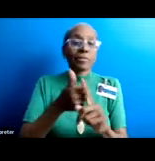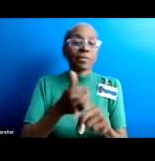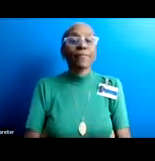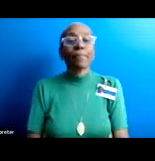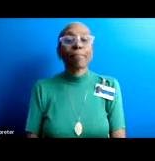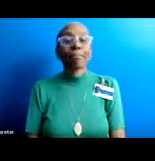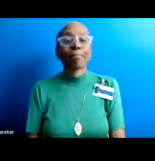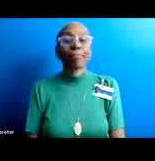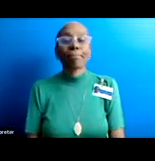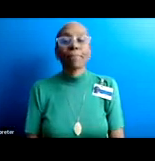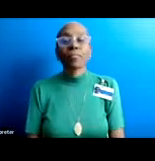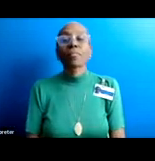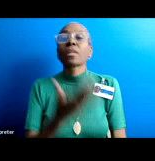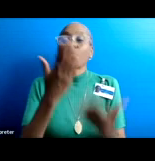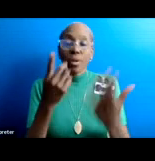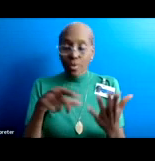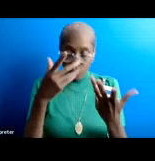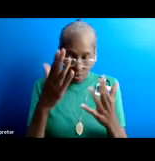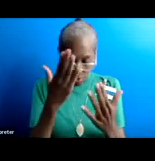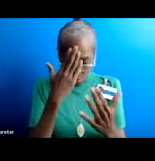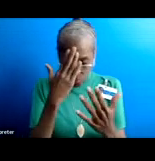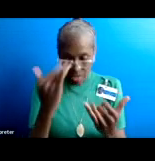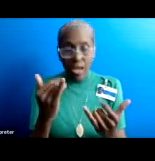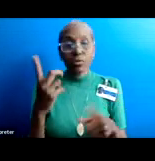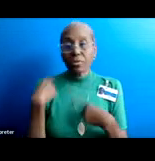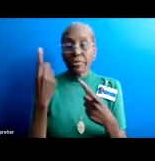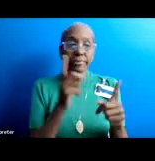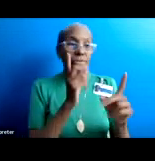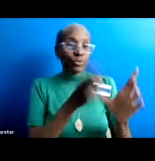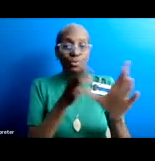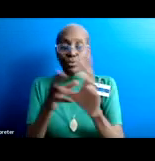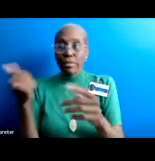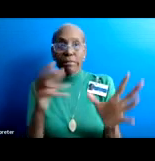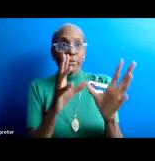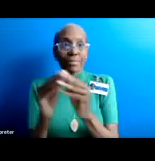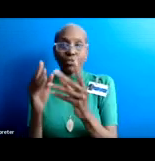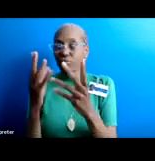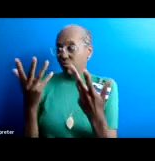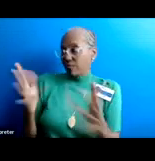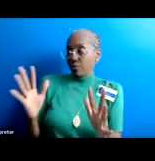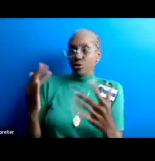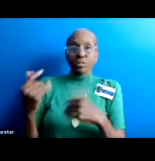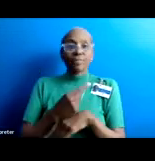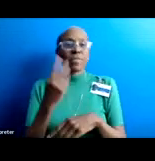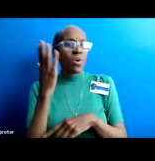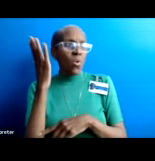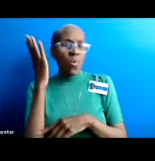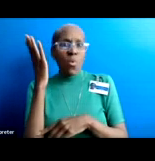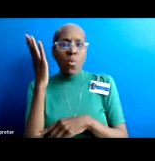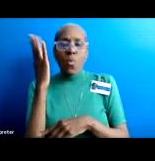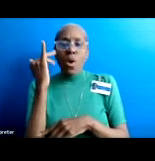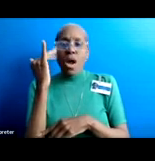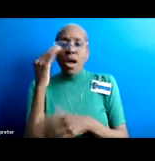So you probably already know this now because you've been to some of the other sessions today, but why should we make